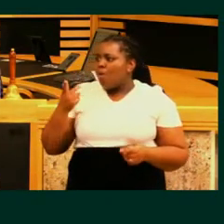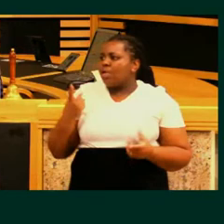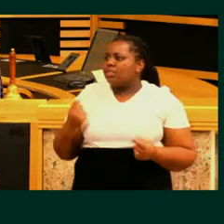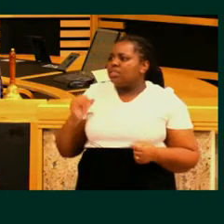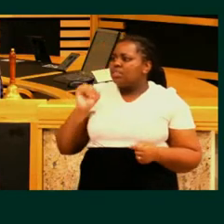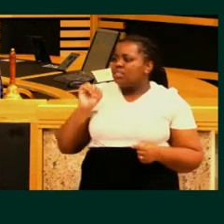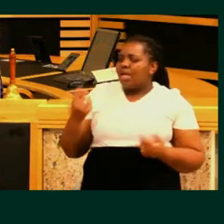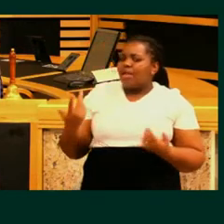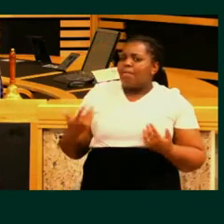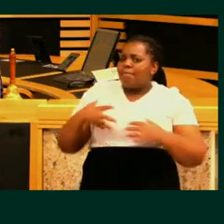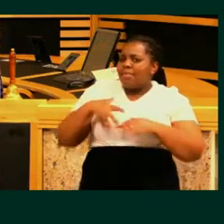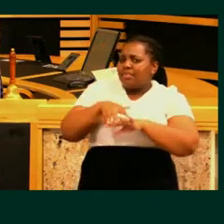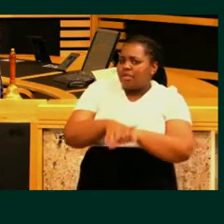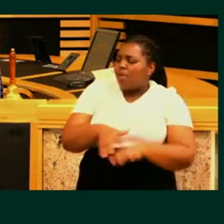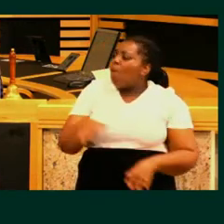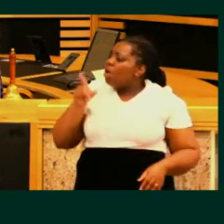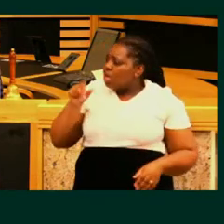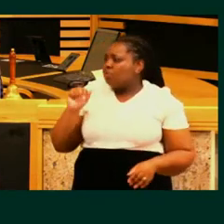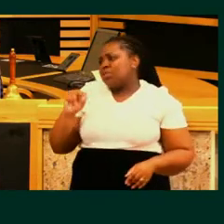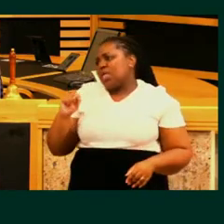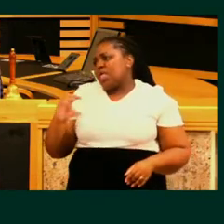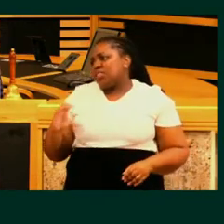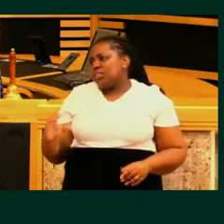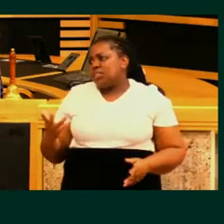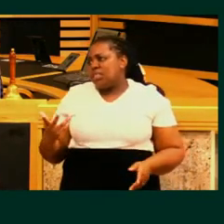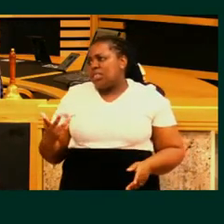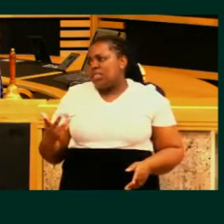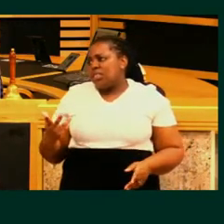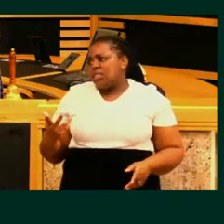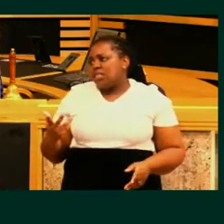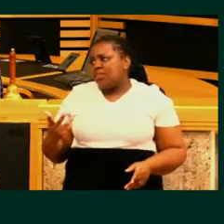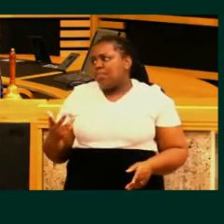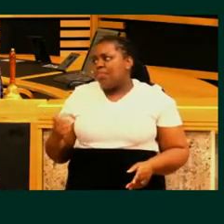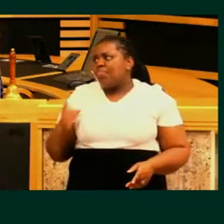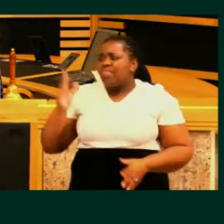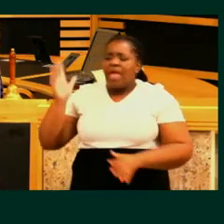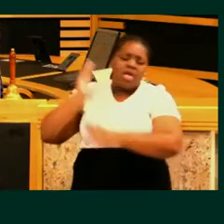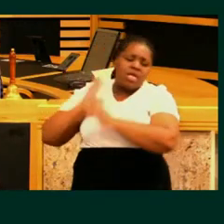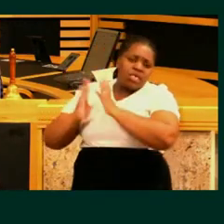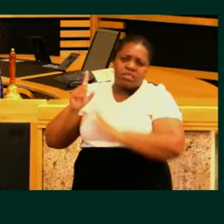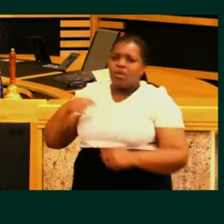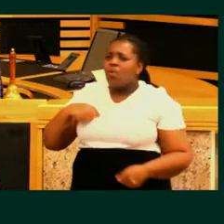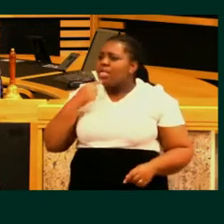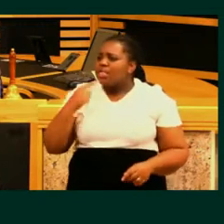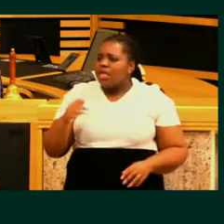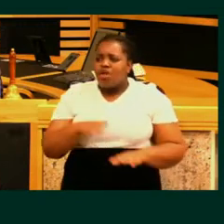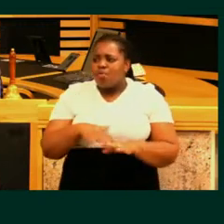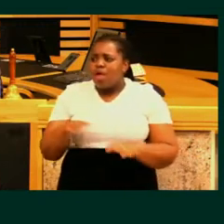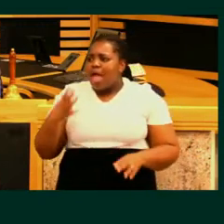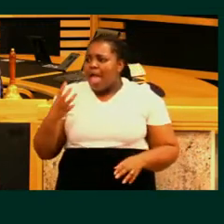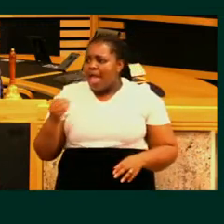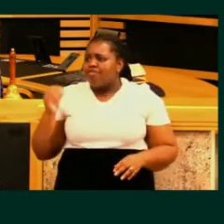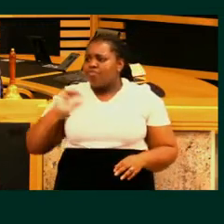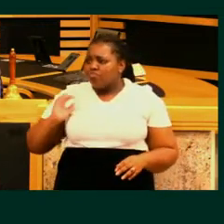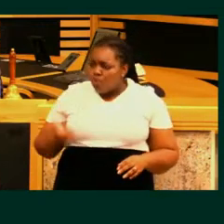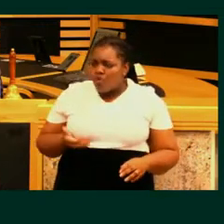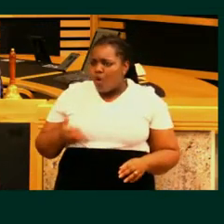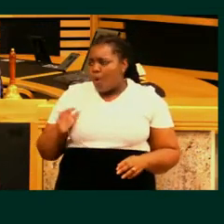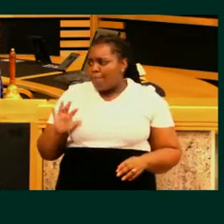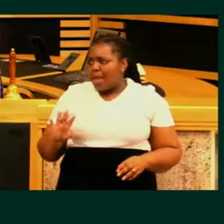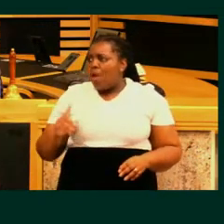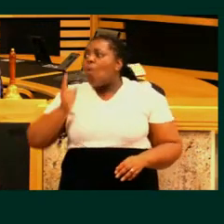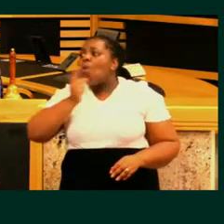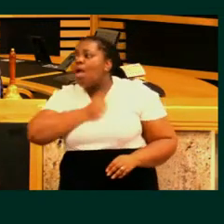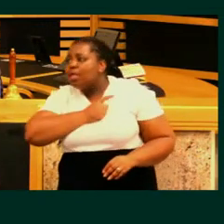mainstreaming it was the African National Congress the first time in the history of this country we said that we should have a Ministry for women